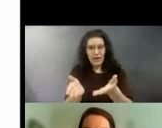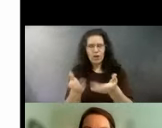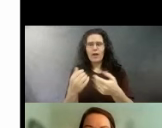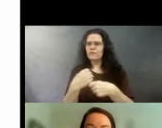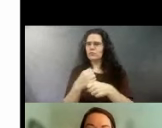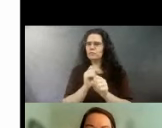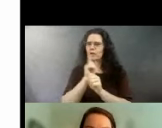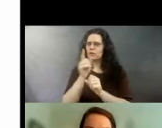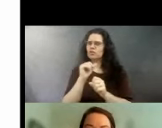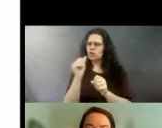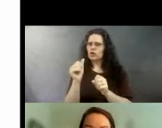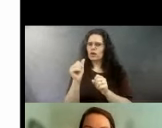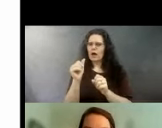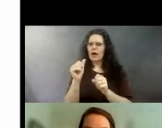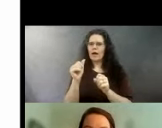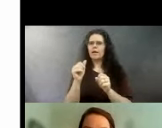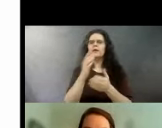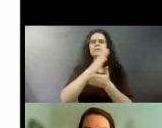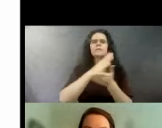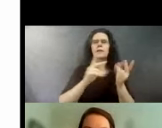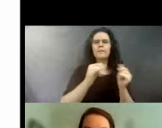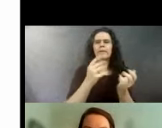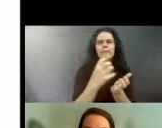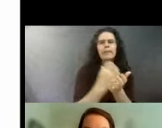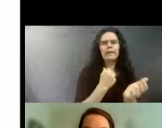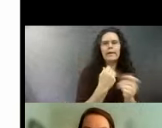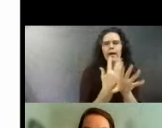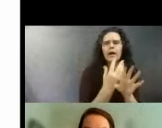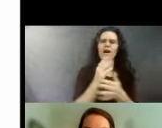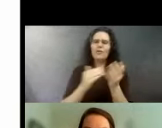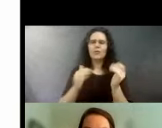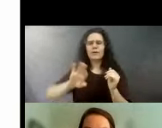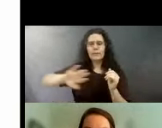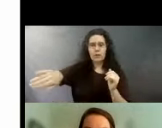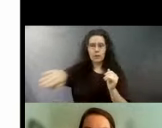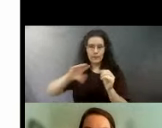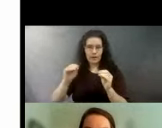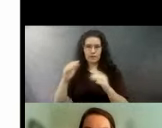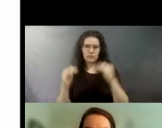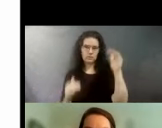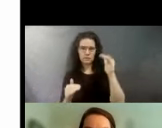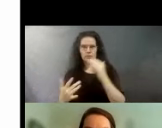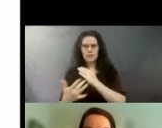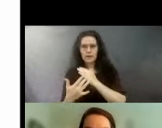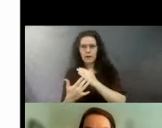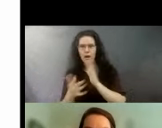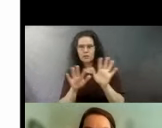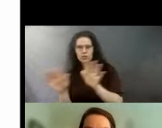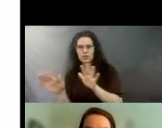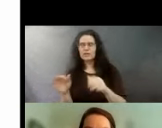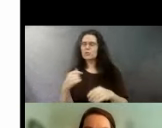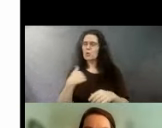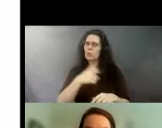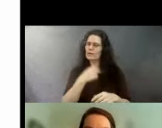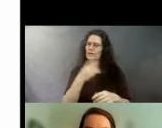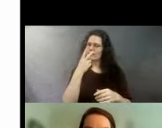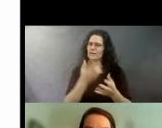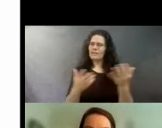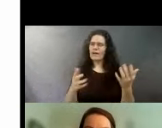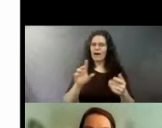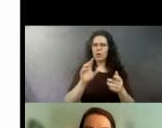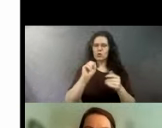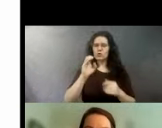to telehealth services. One of the most commonly reported needs that we see on our social determinant screener